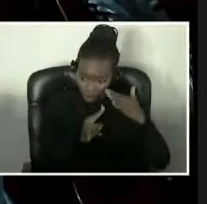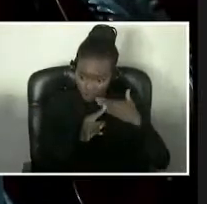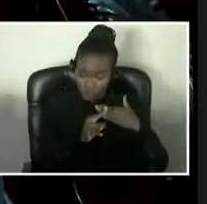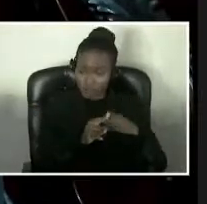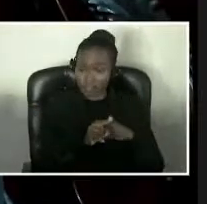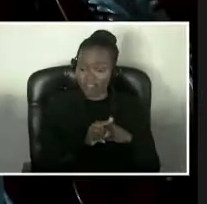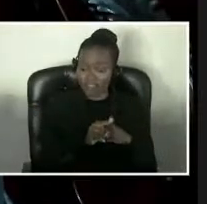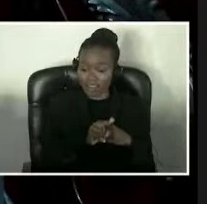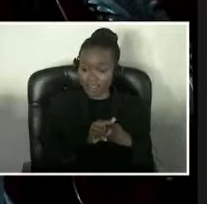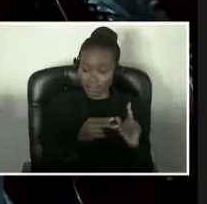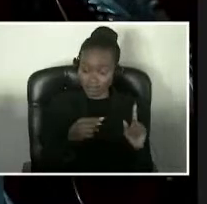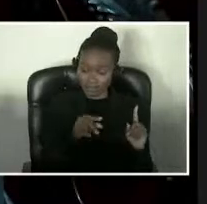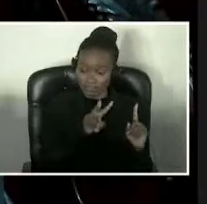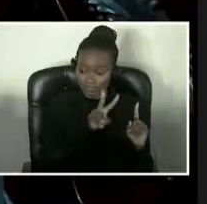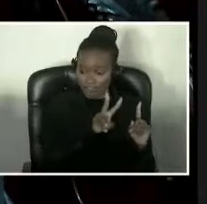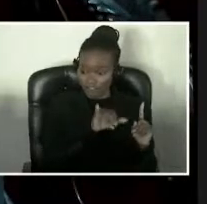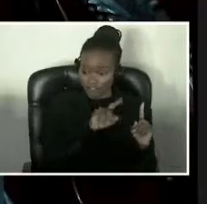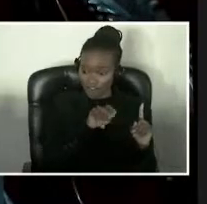but